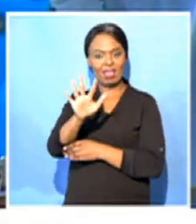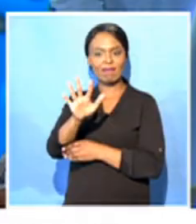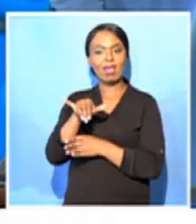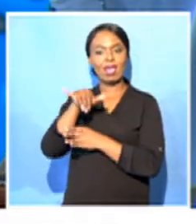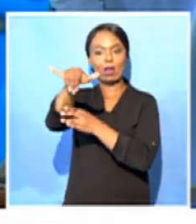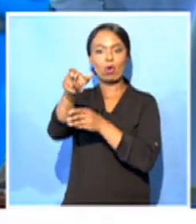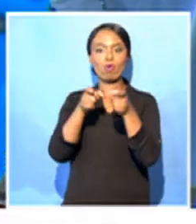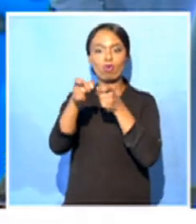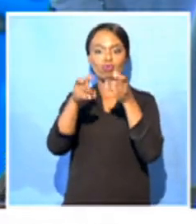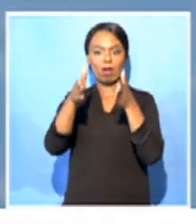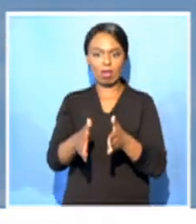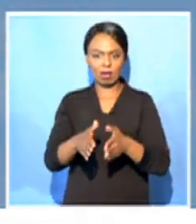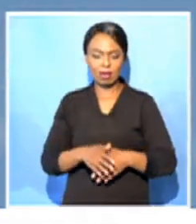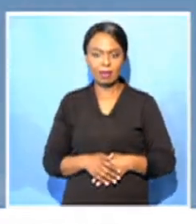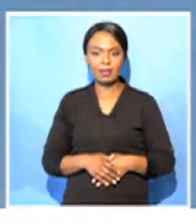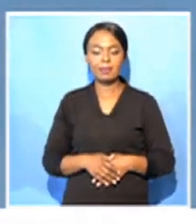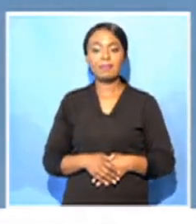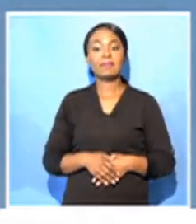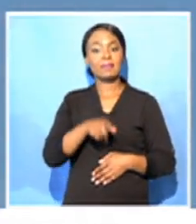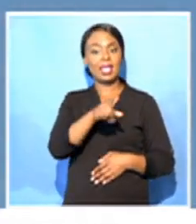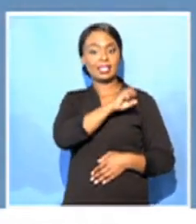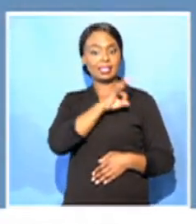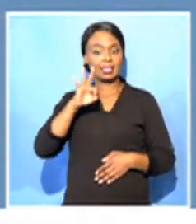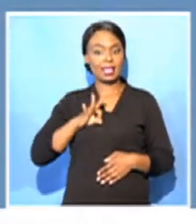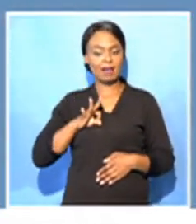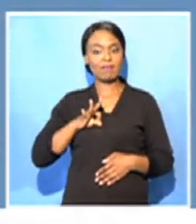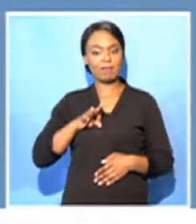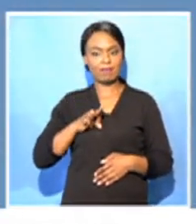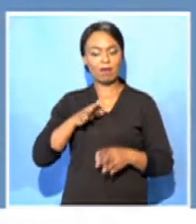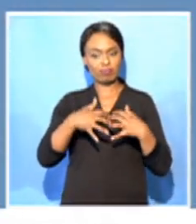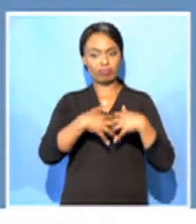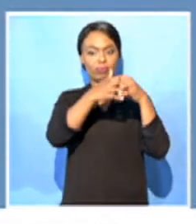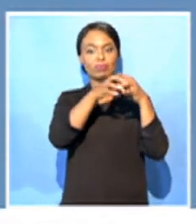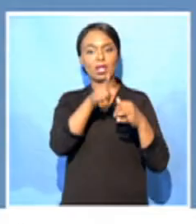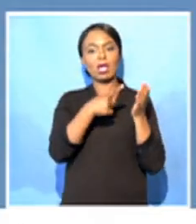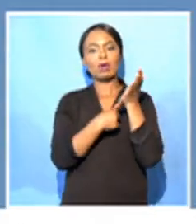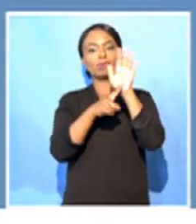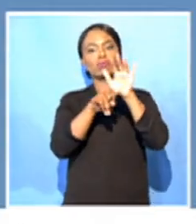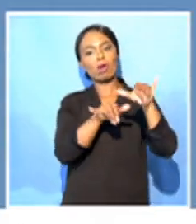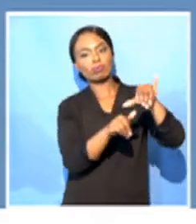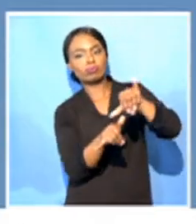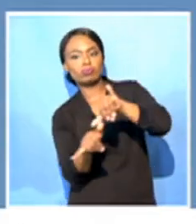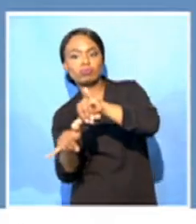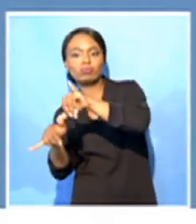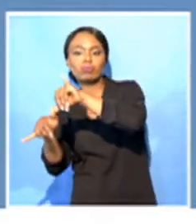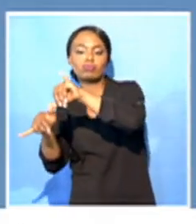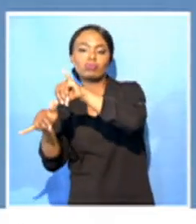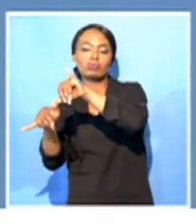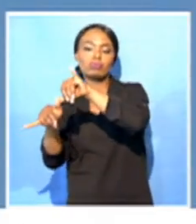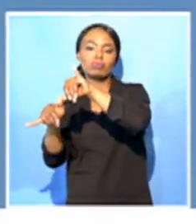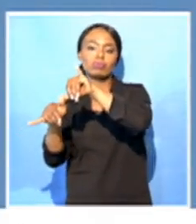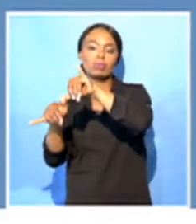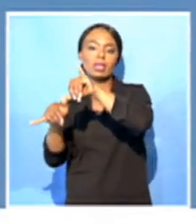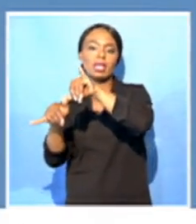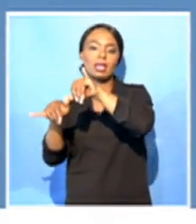in, was running in a starfighter formation. They're doing a wing over to the left,